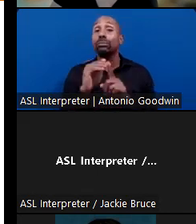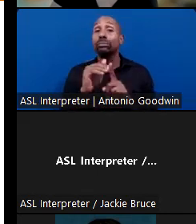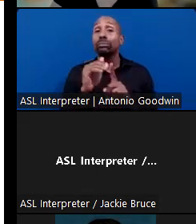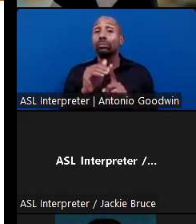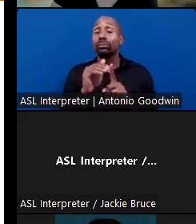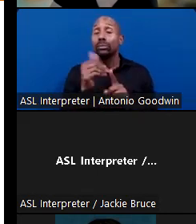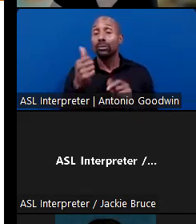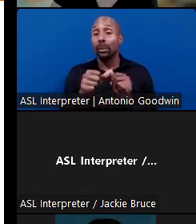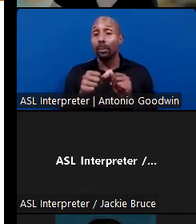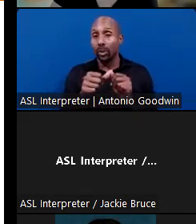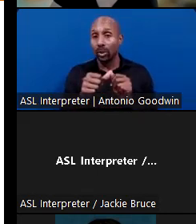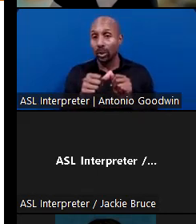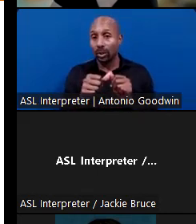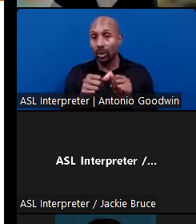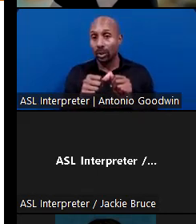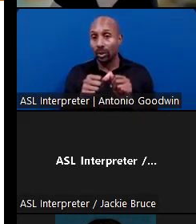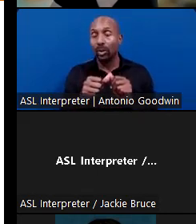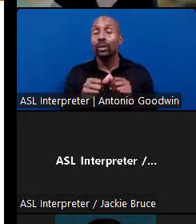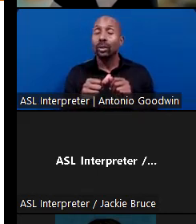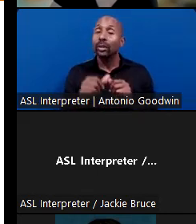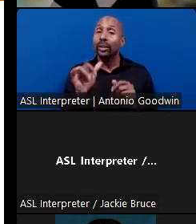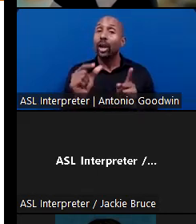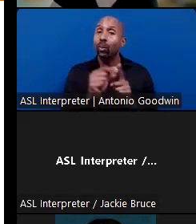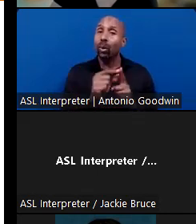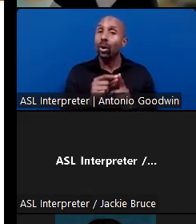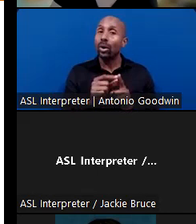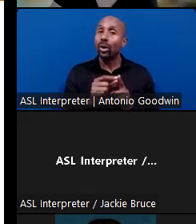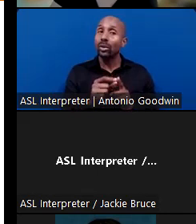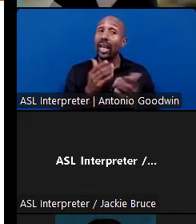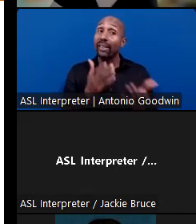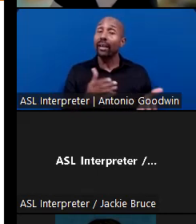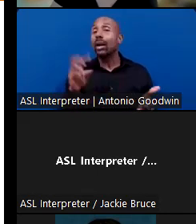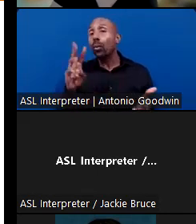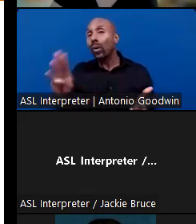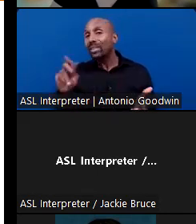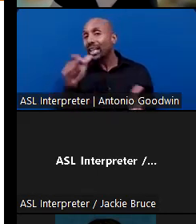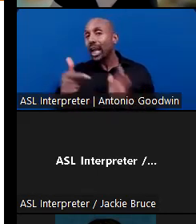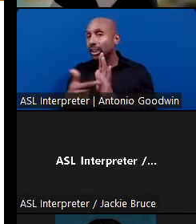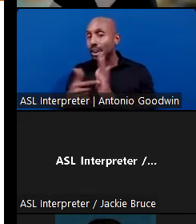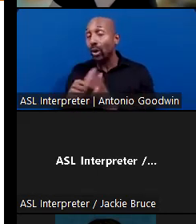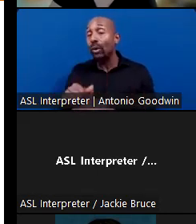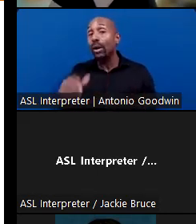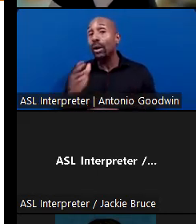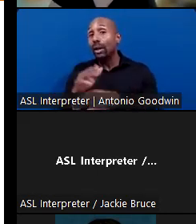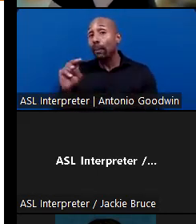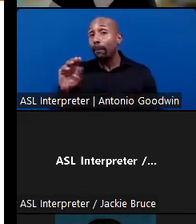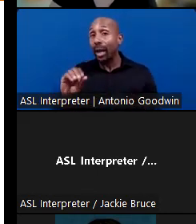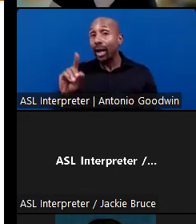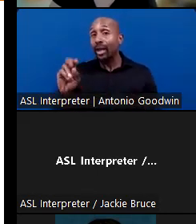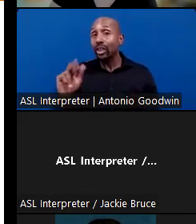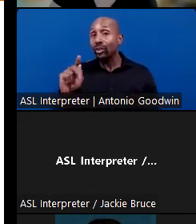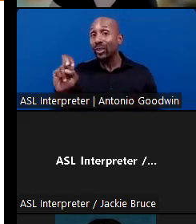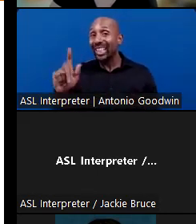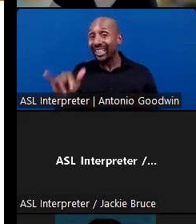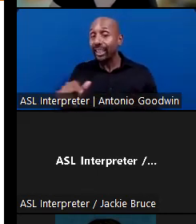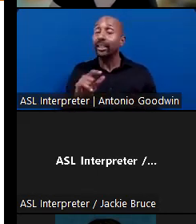that they do say moderately, and yet their website only has severe. So, and